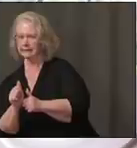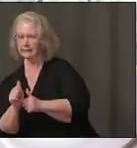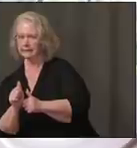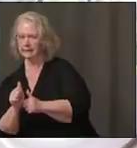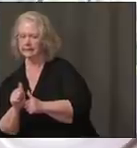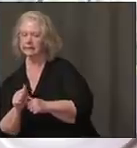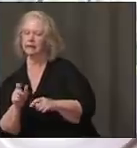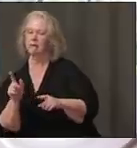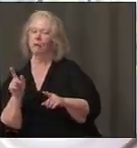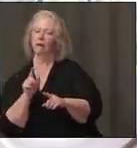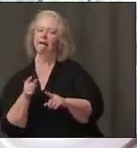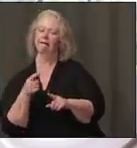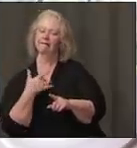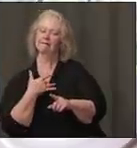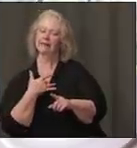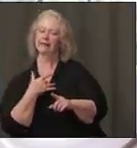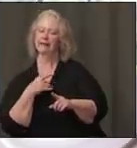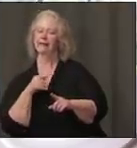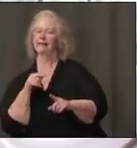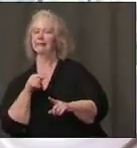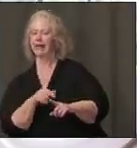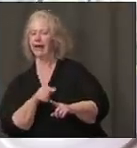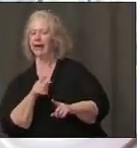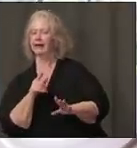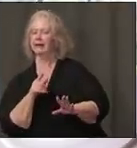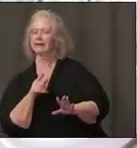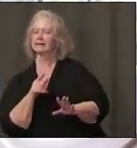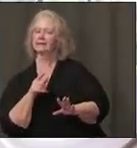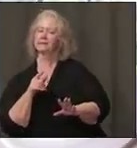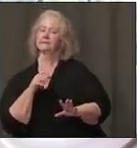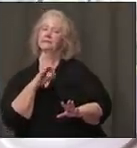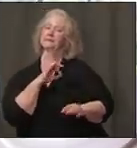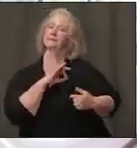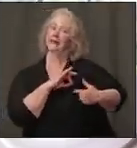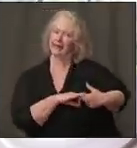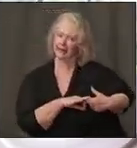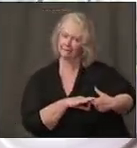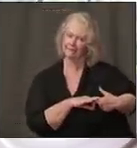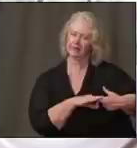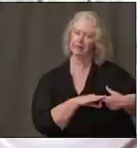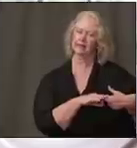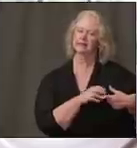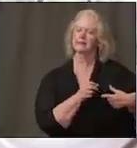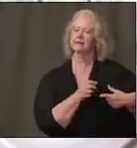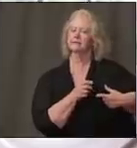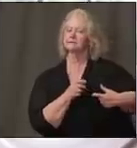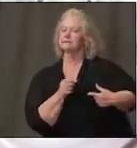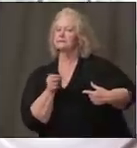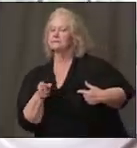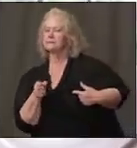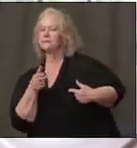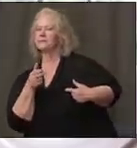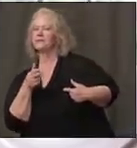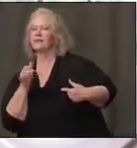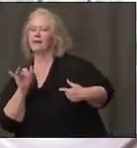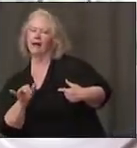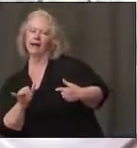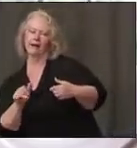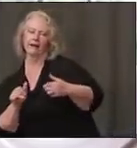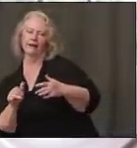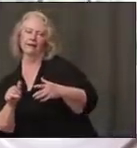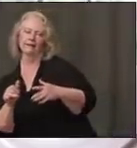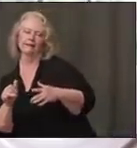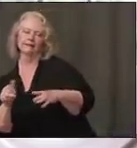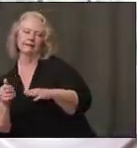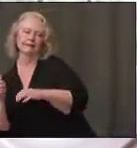risk benefit of that might make sense. But I think we will have a much different toolbox heading into the fall, and the vaccine is one part